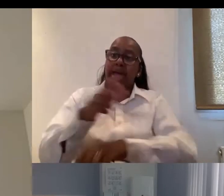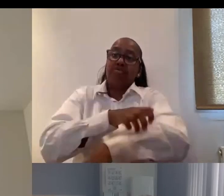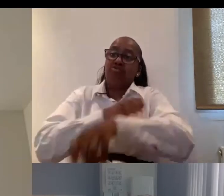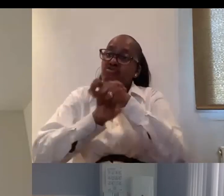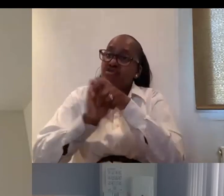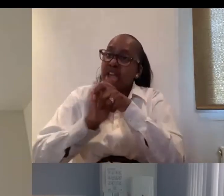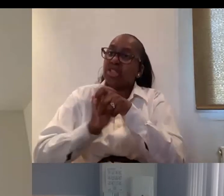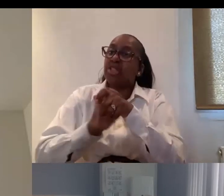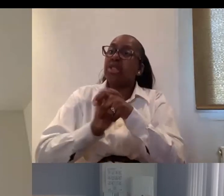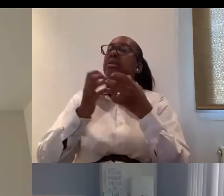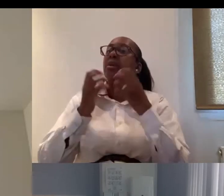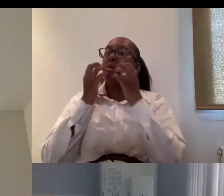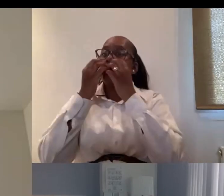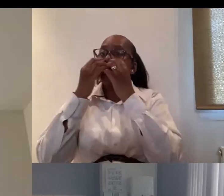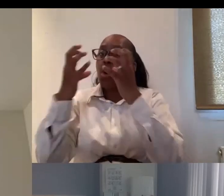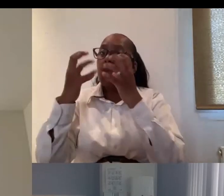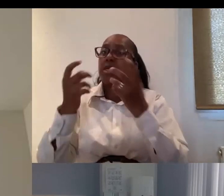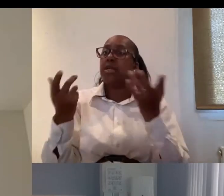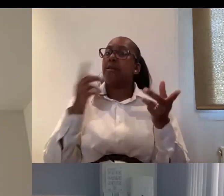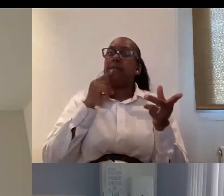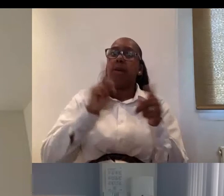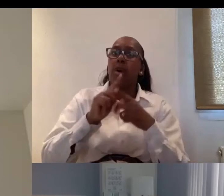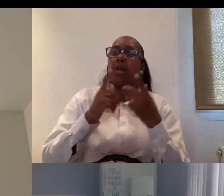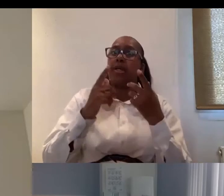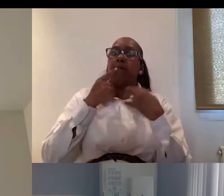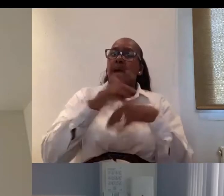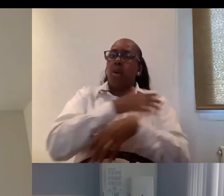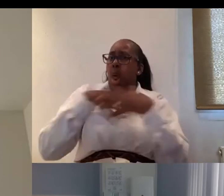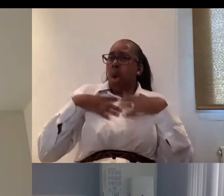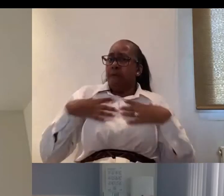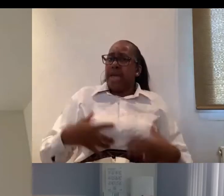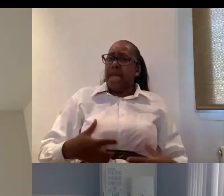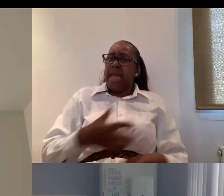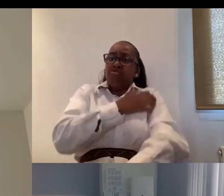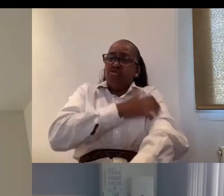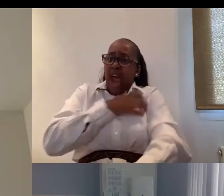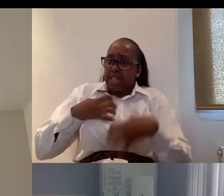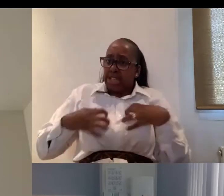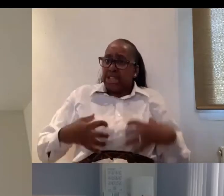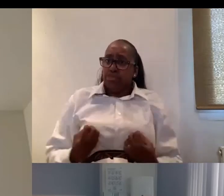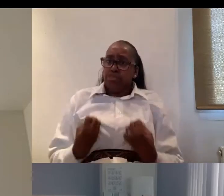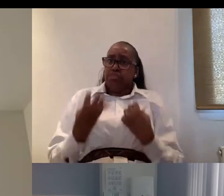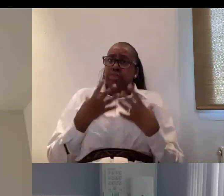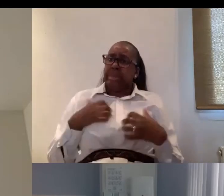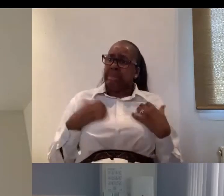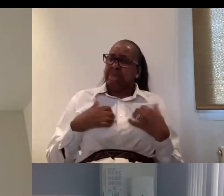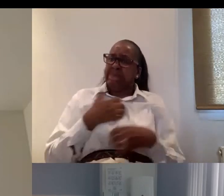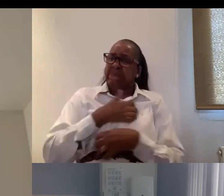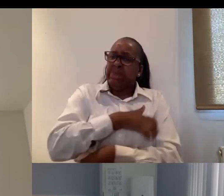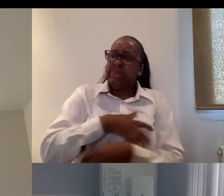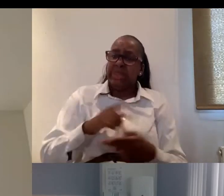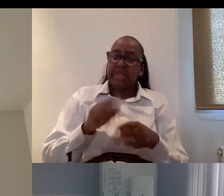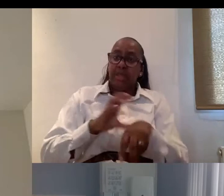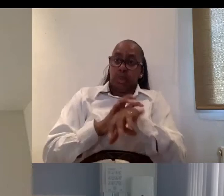and you've had anaphylaxis, so symptoms would be all over body rash that's typically raised and very itchy,